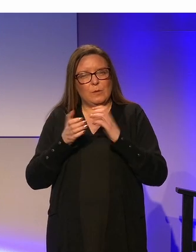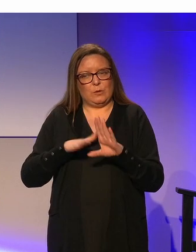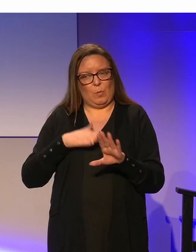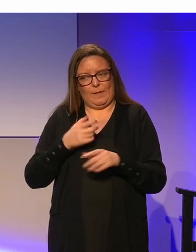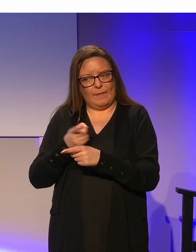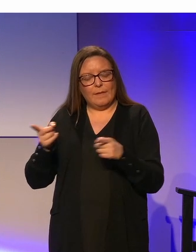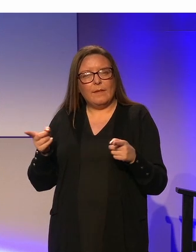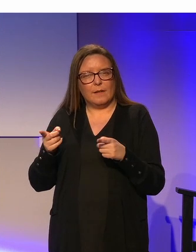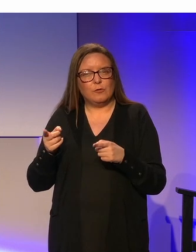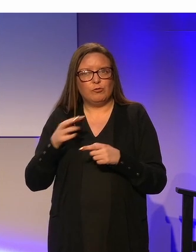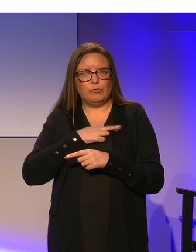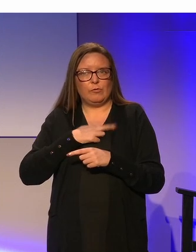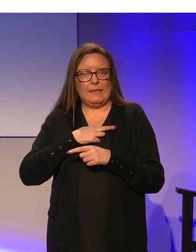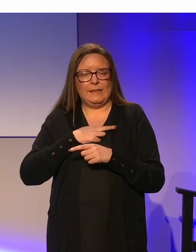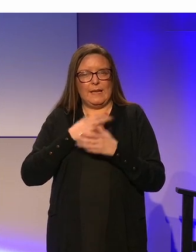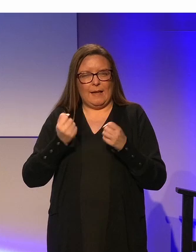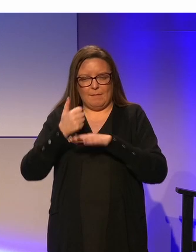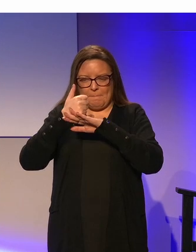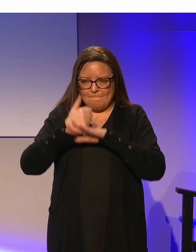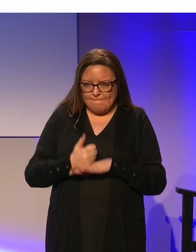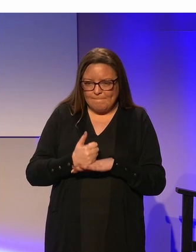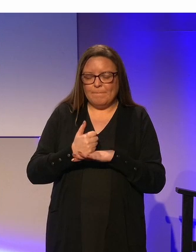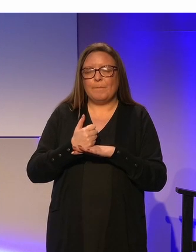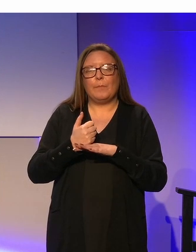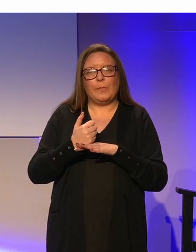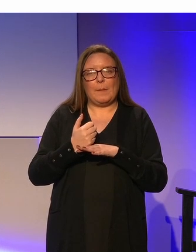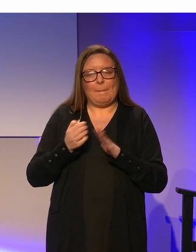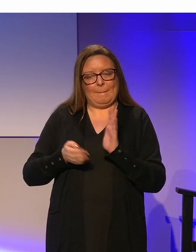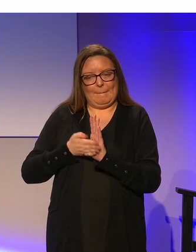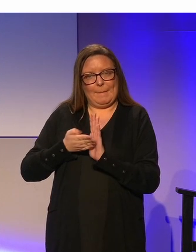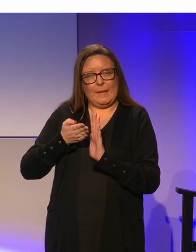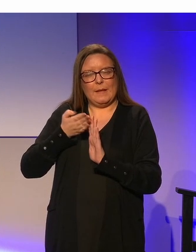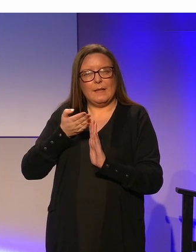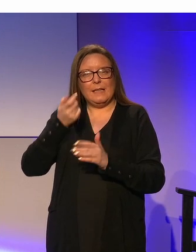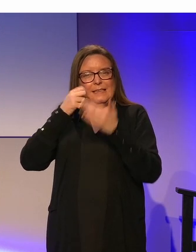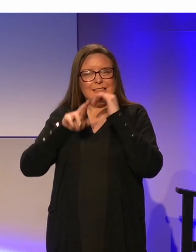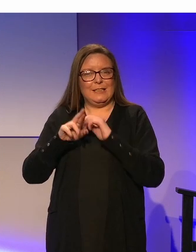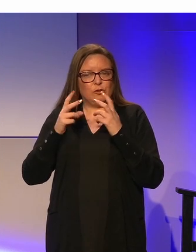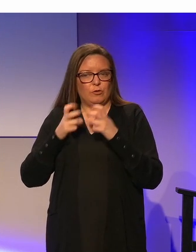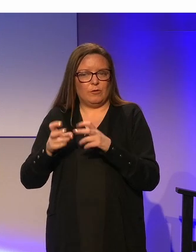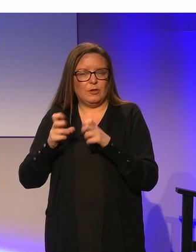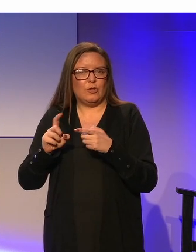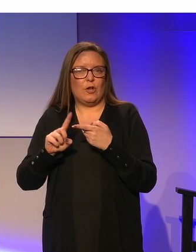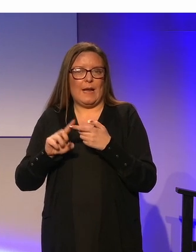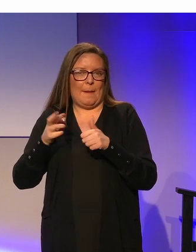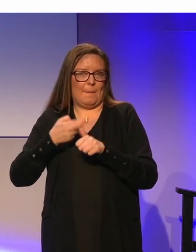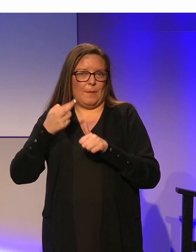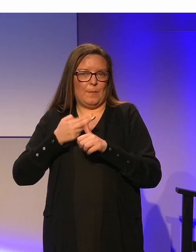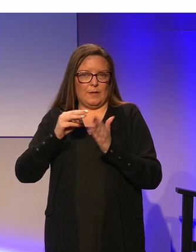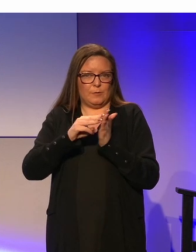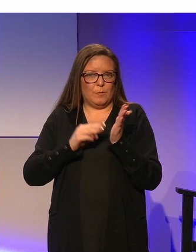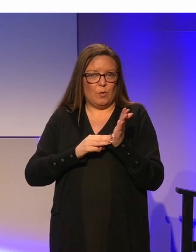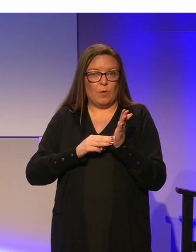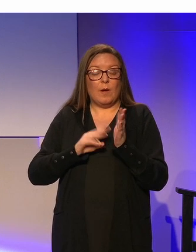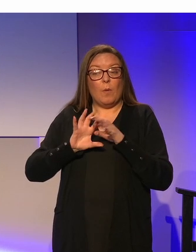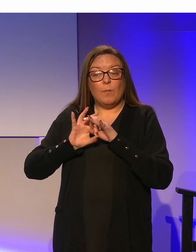really paved the foundation for us to build this teacher researcher preparation program in